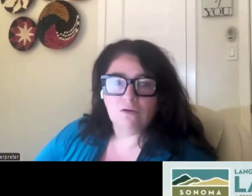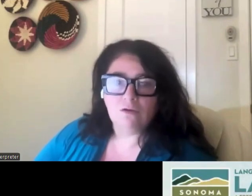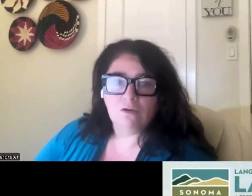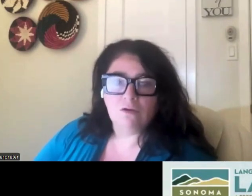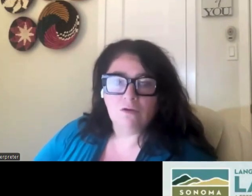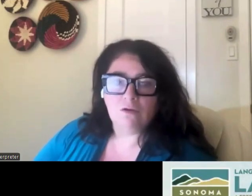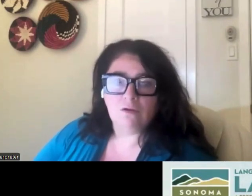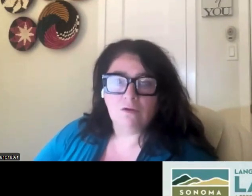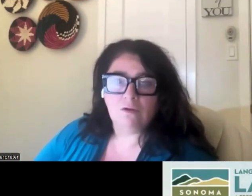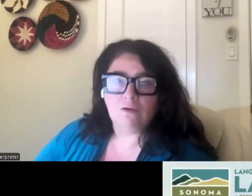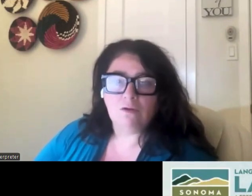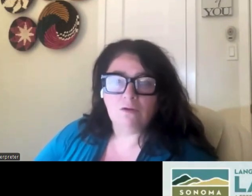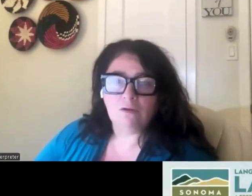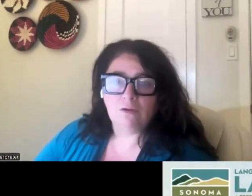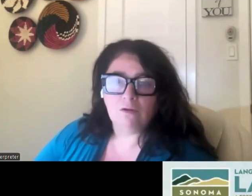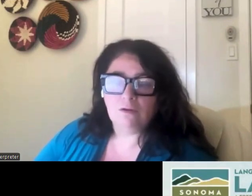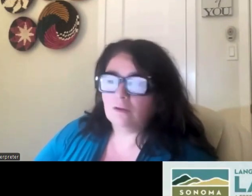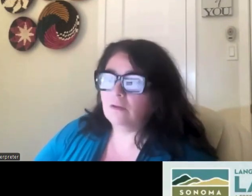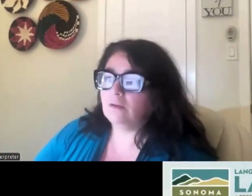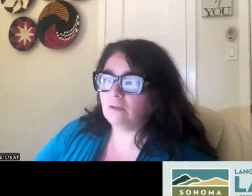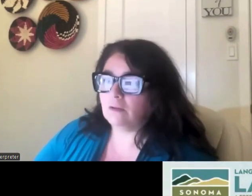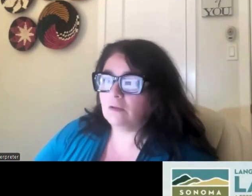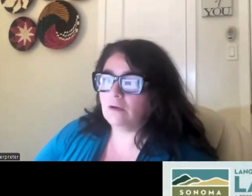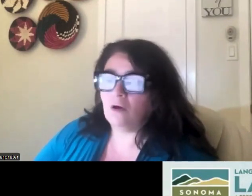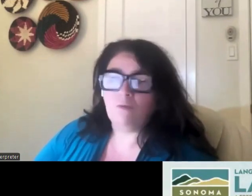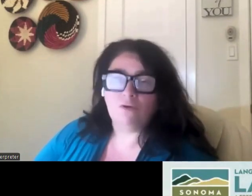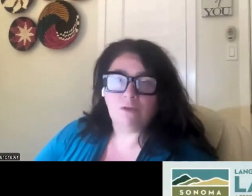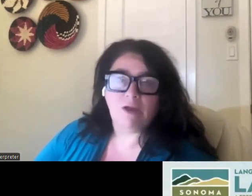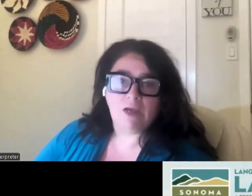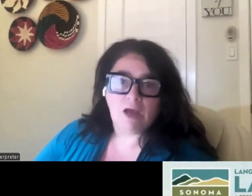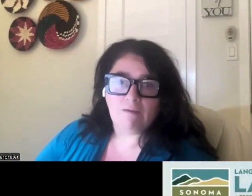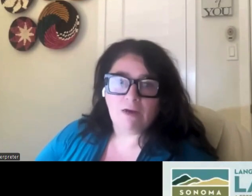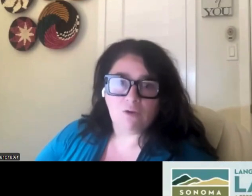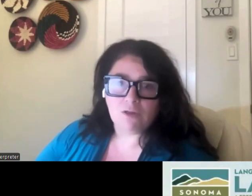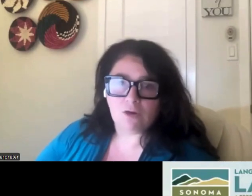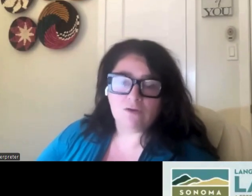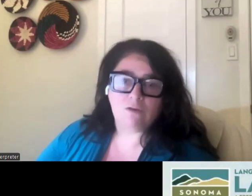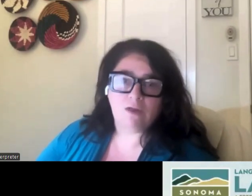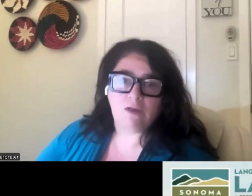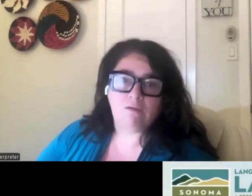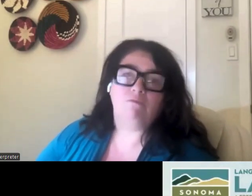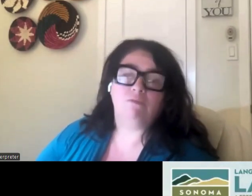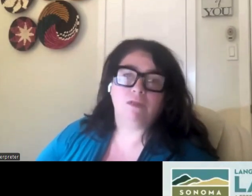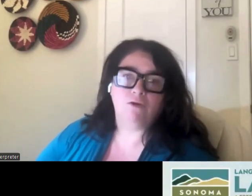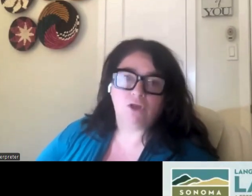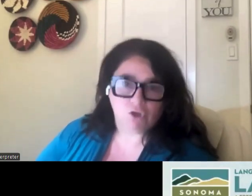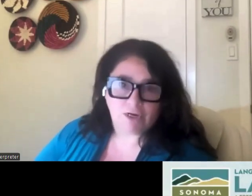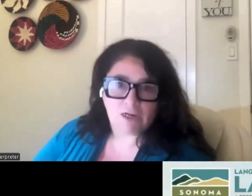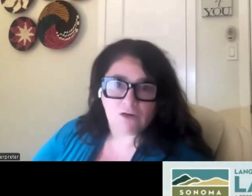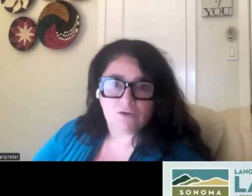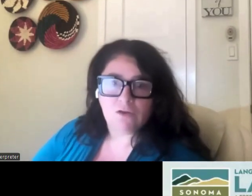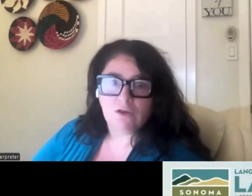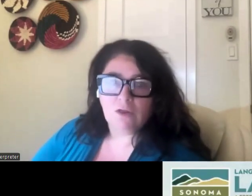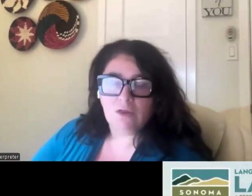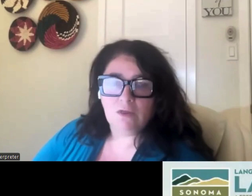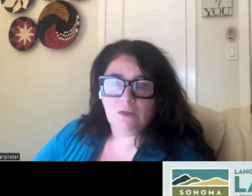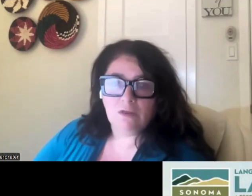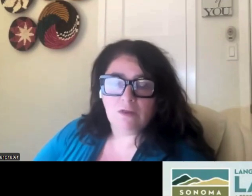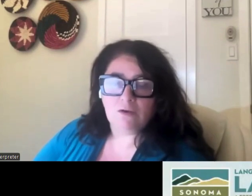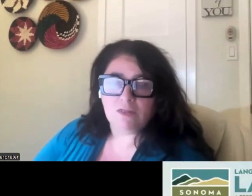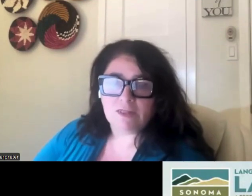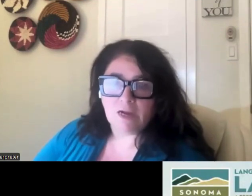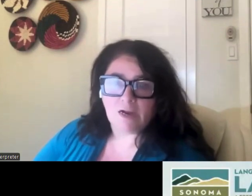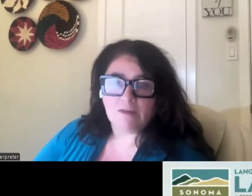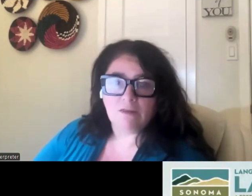think about how our landscapes are managed. And what I'm realizing is that there's been for someone